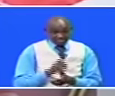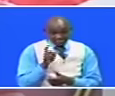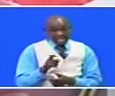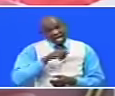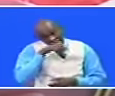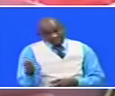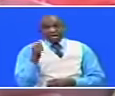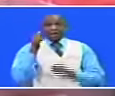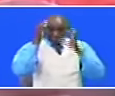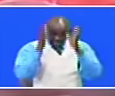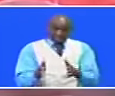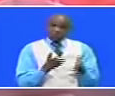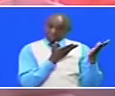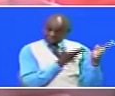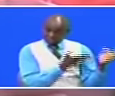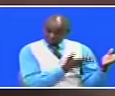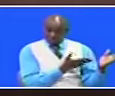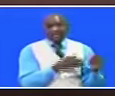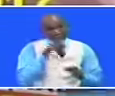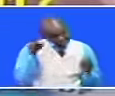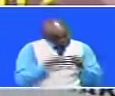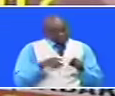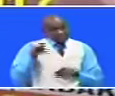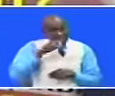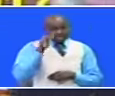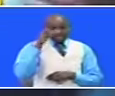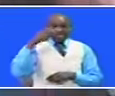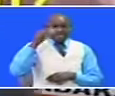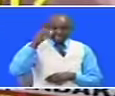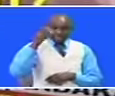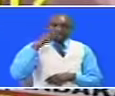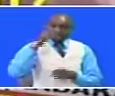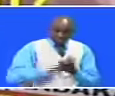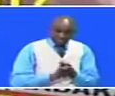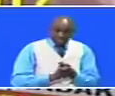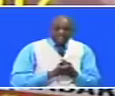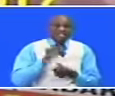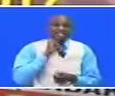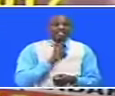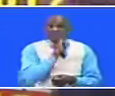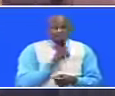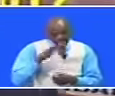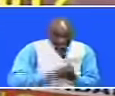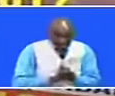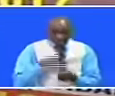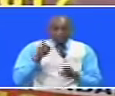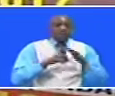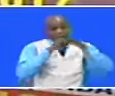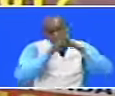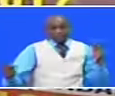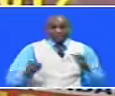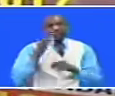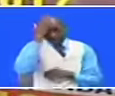yet another political aspirant vying for the Ikinu MCA post within Githunguri constituency went